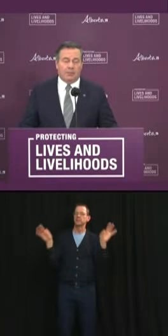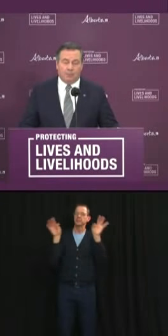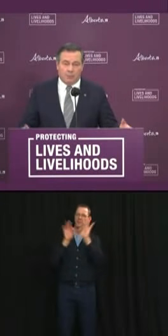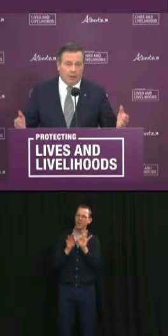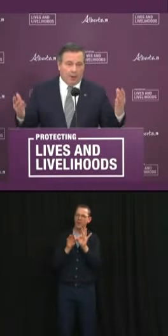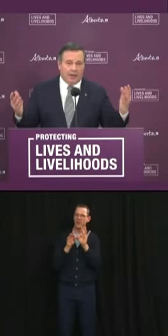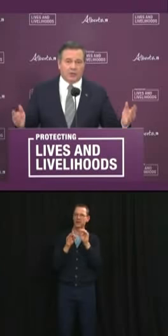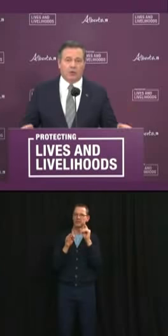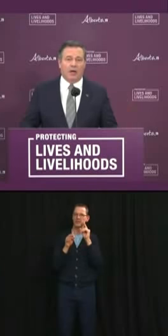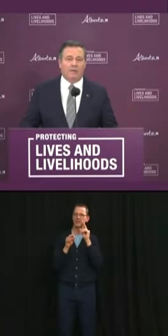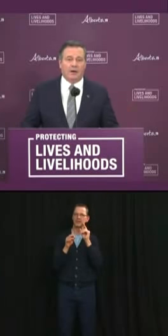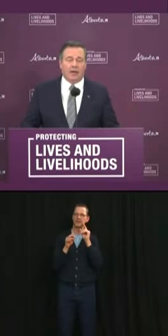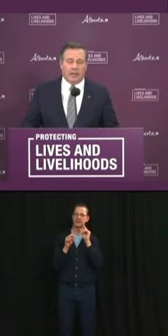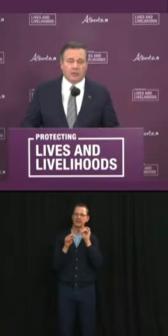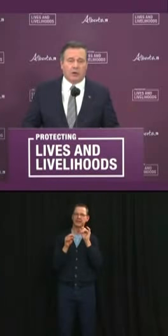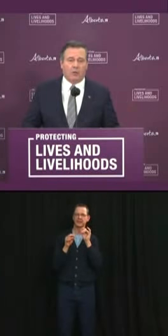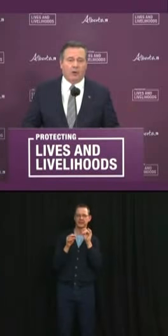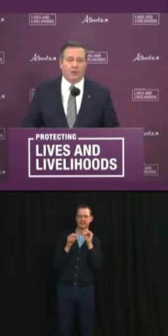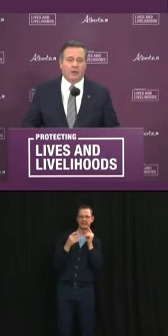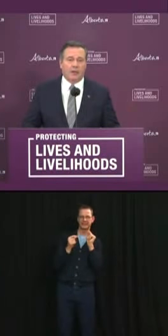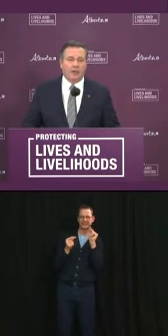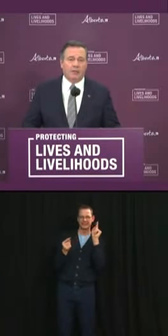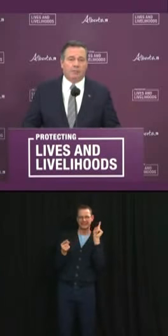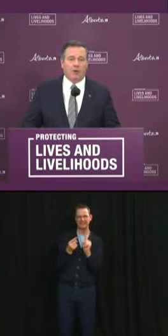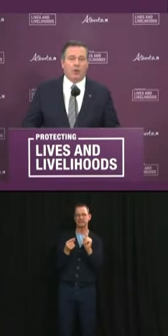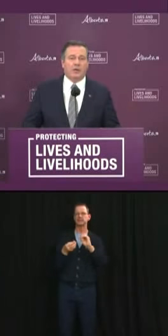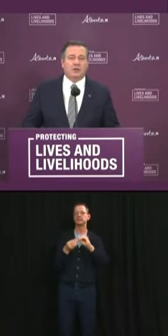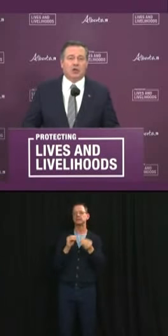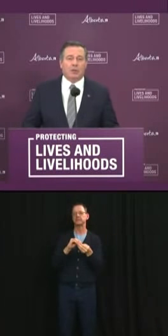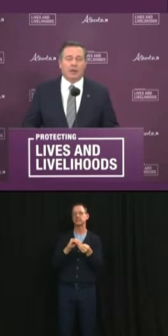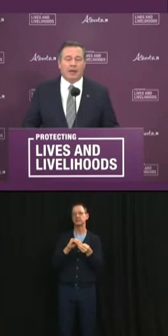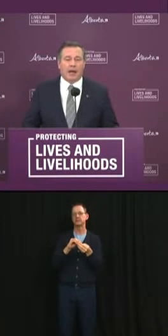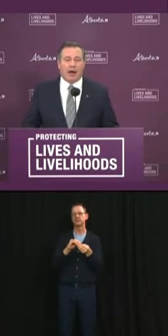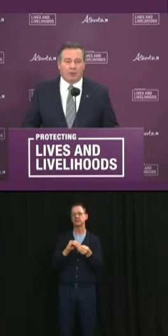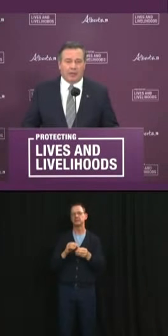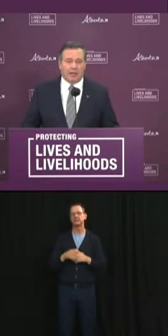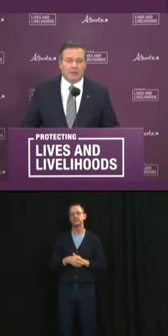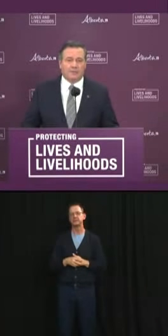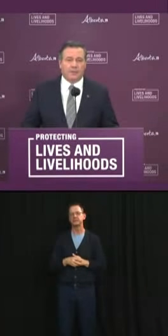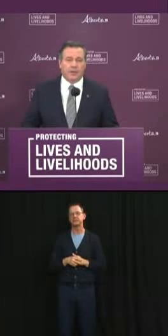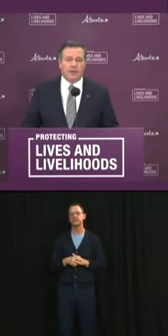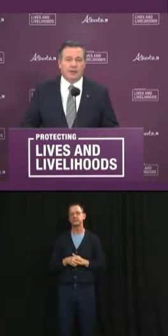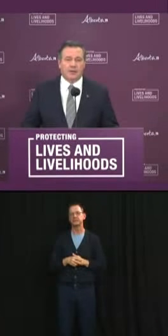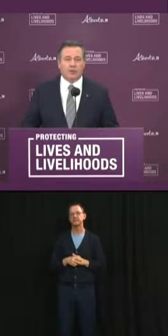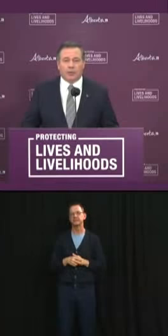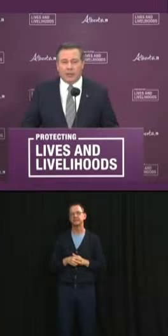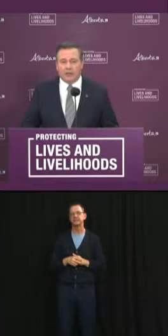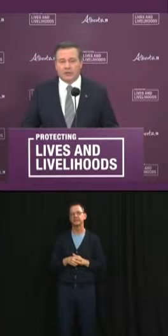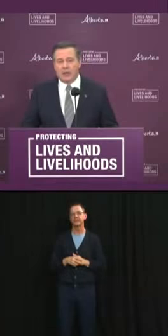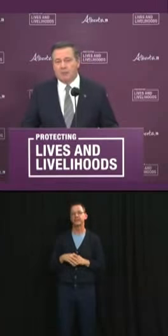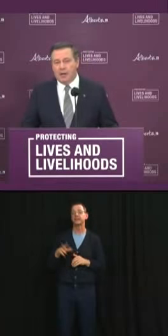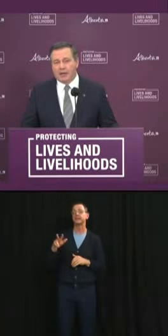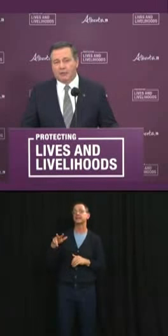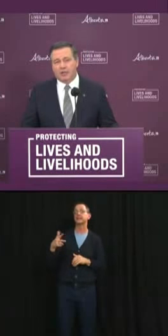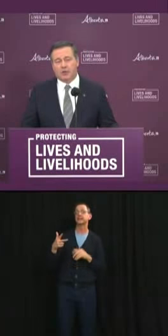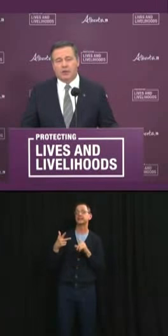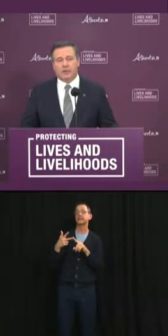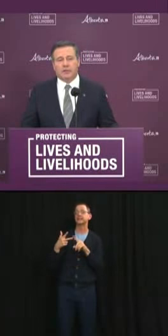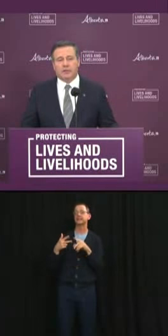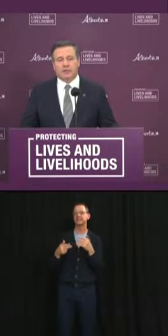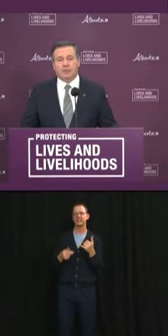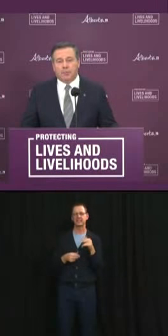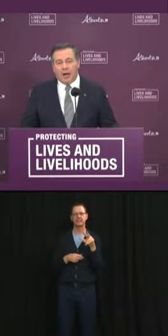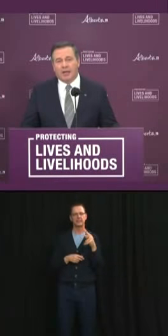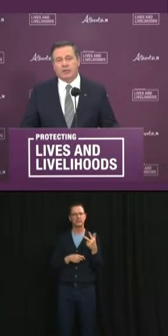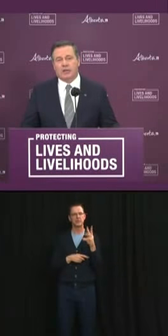up by this wave against our will, but we determine how we land. So please make the right